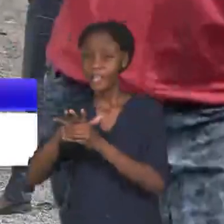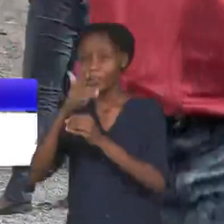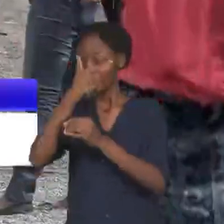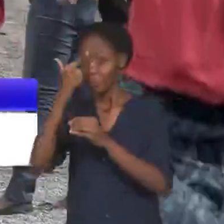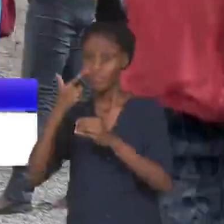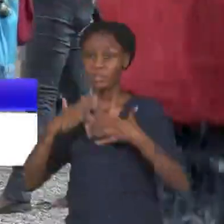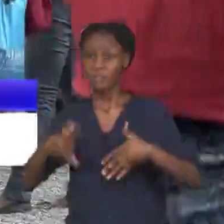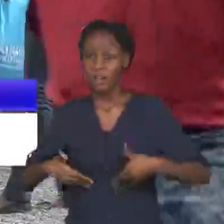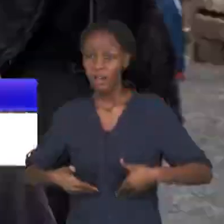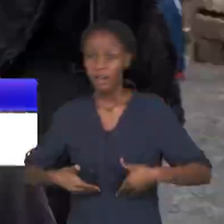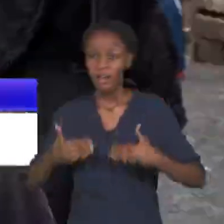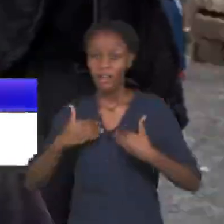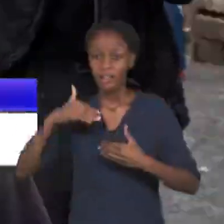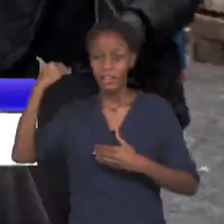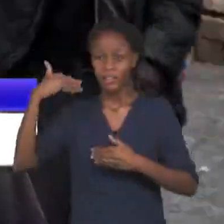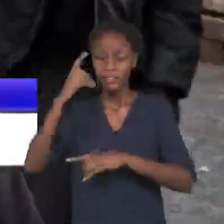at hunger every day.